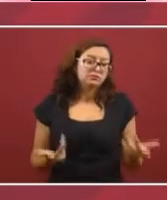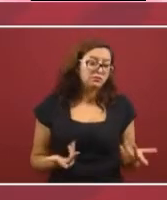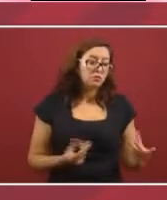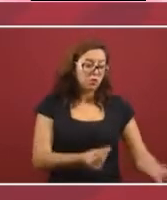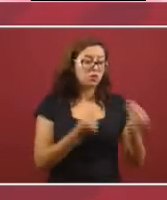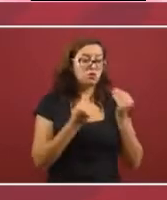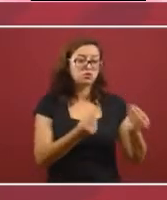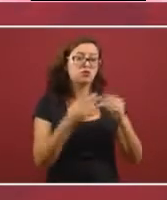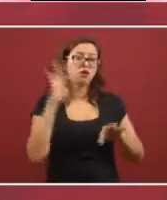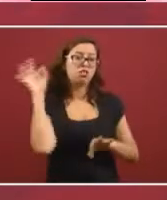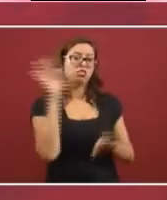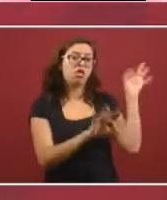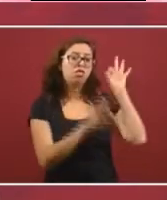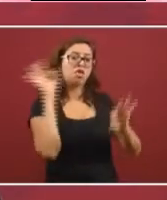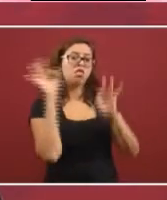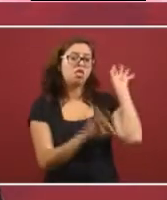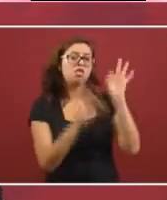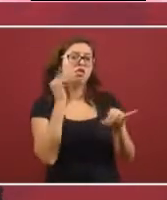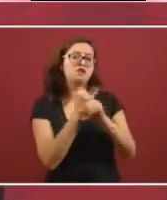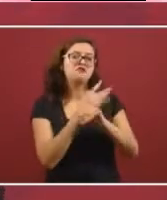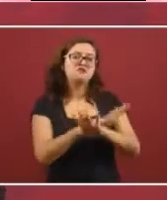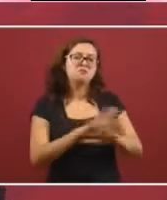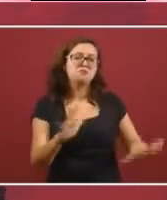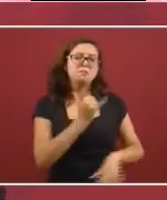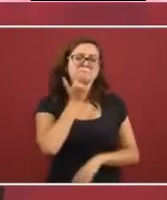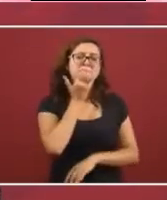and they were misinformed, many of them.